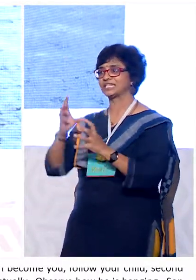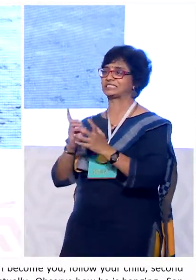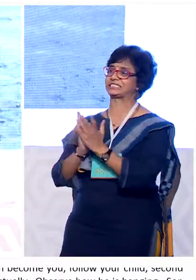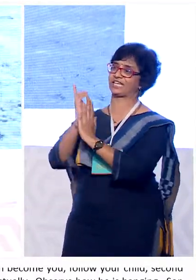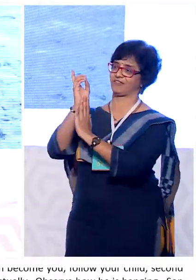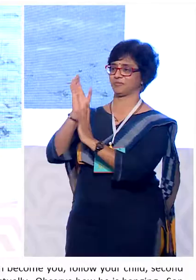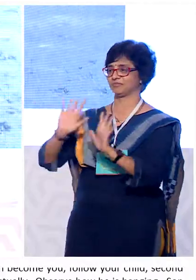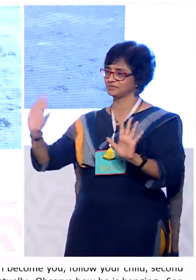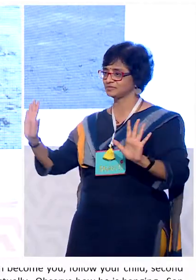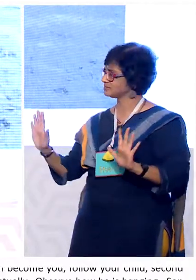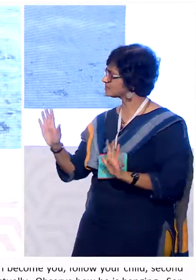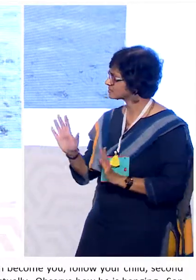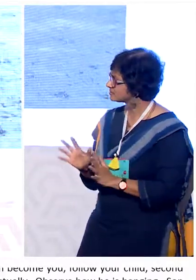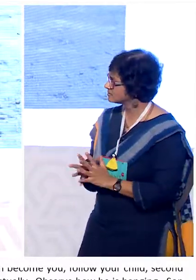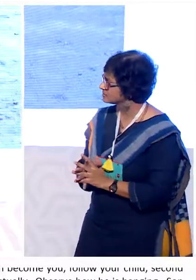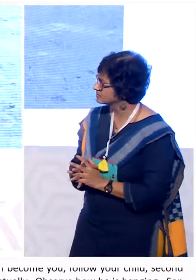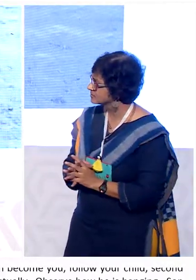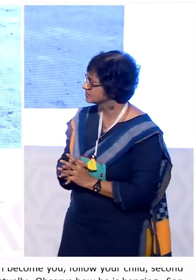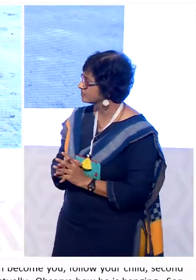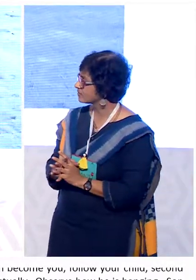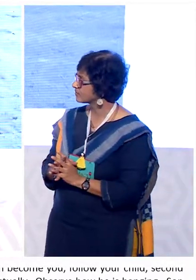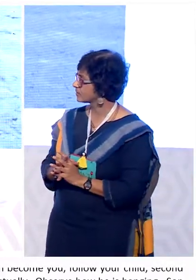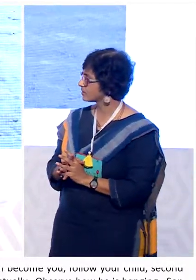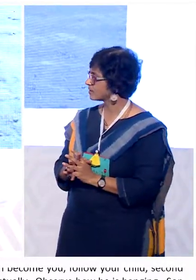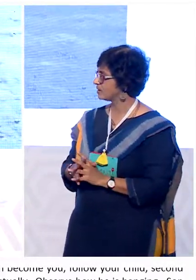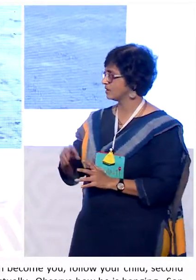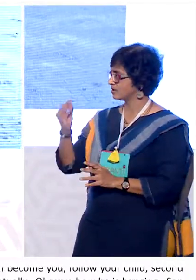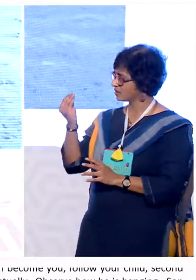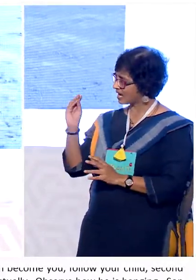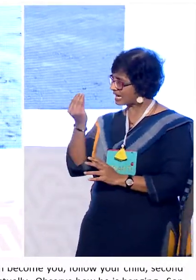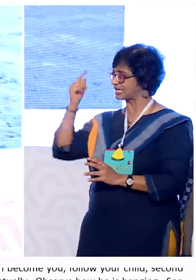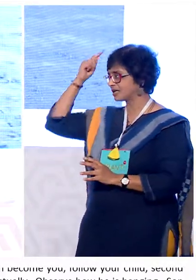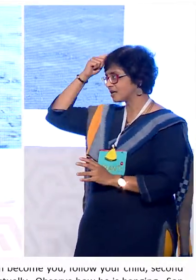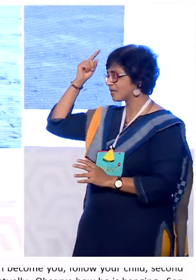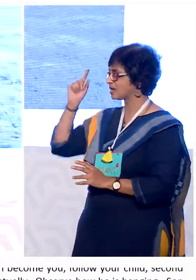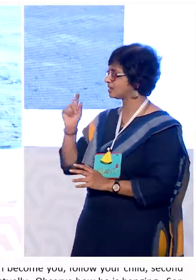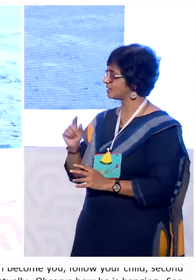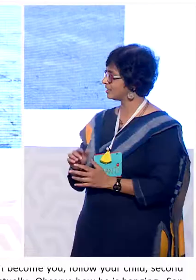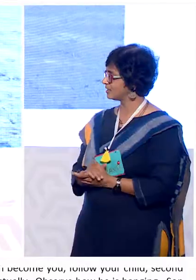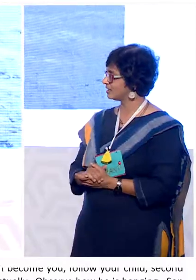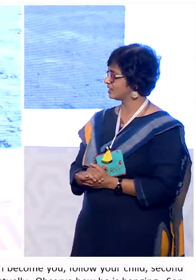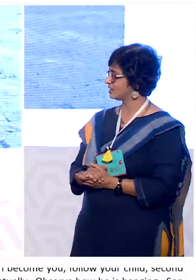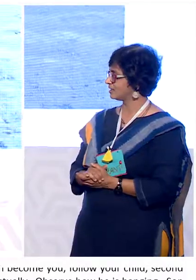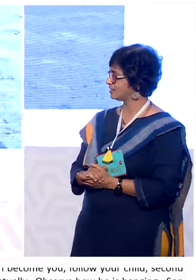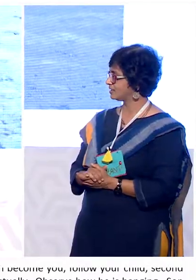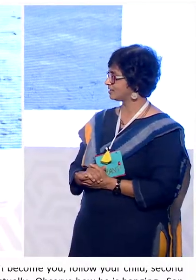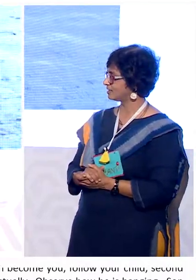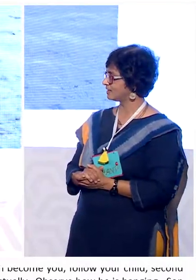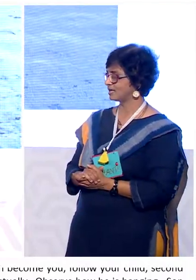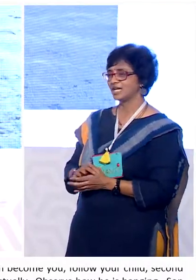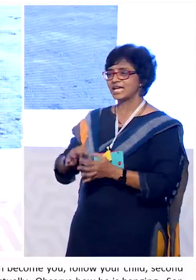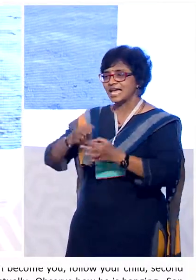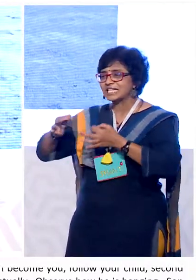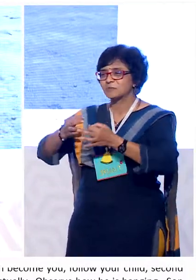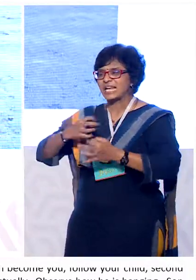your little brain, you have some cells with a funny name called Purkinje cells, who are named after a Czech guy in the 19th century who was like